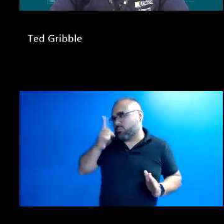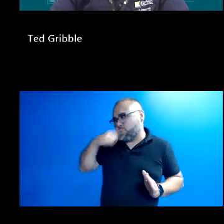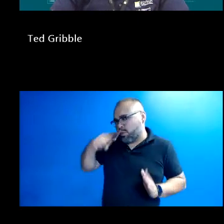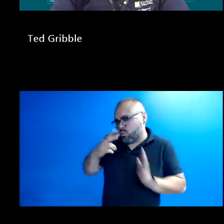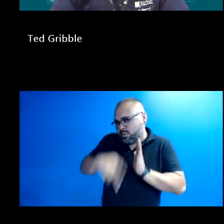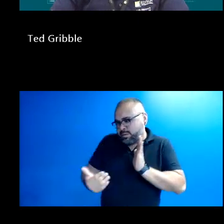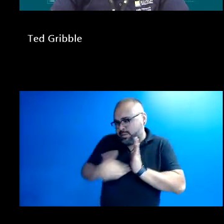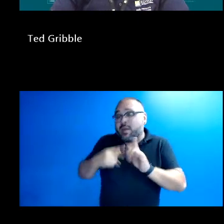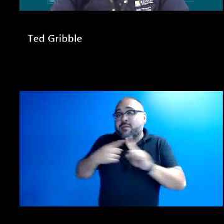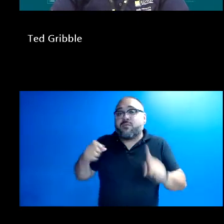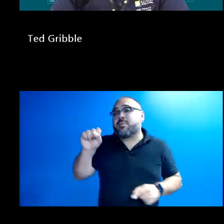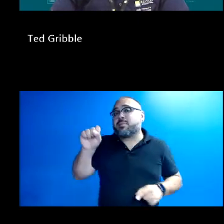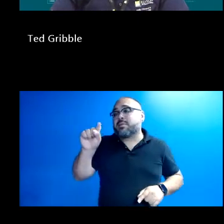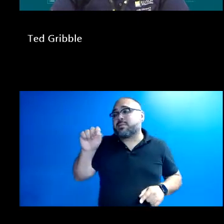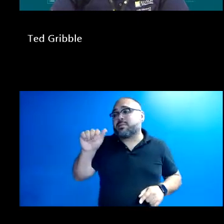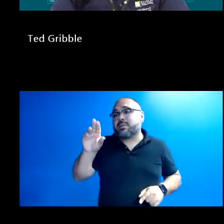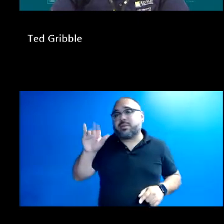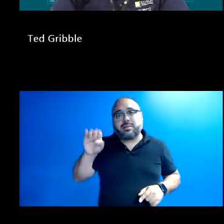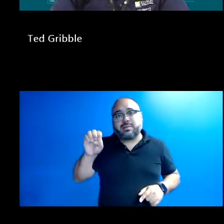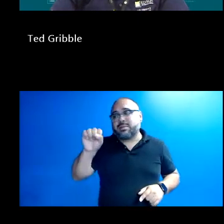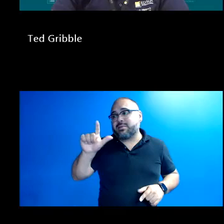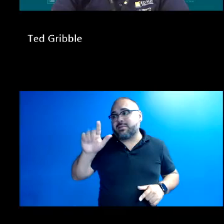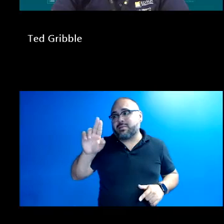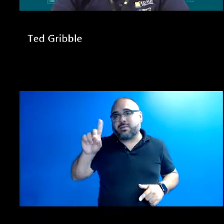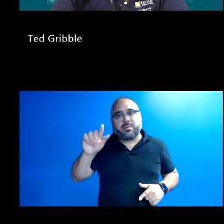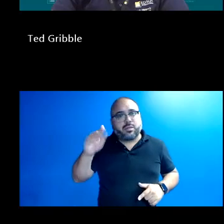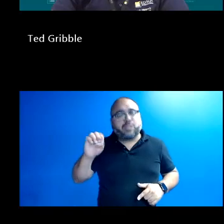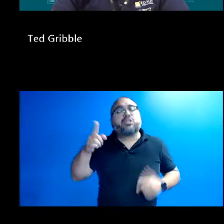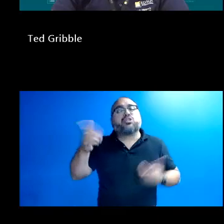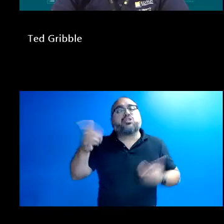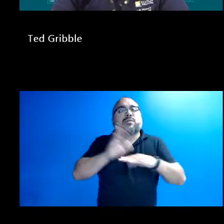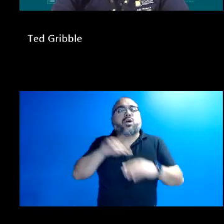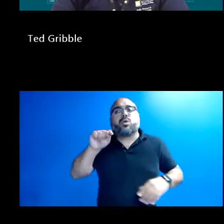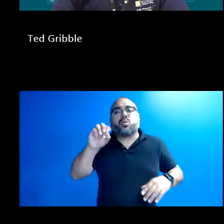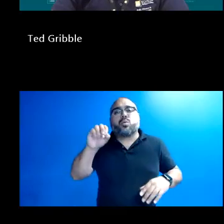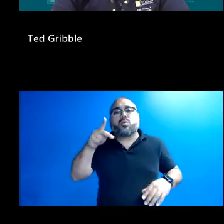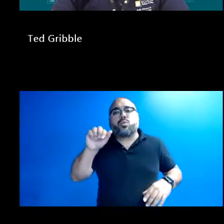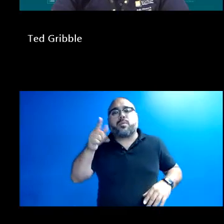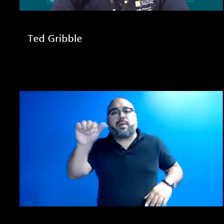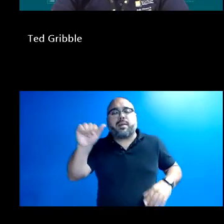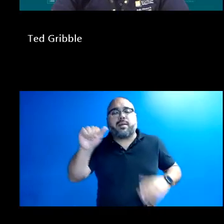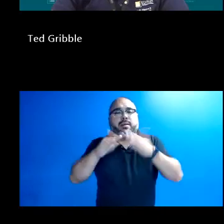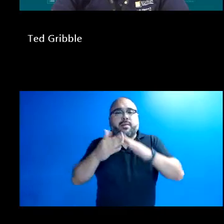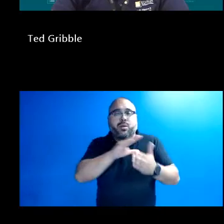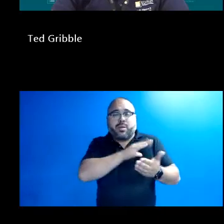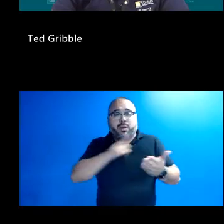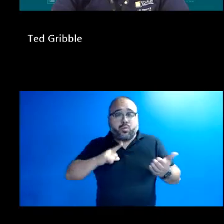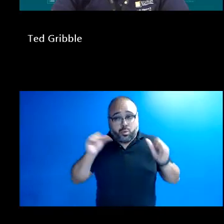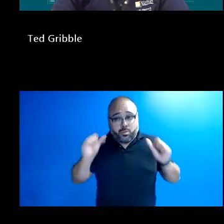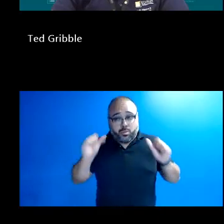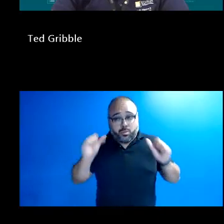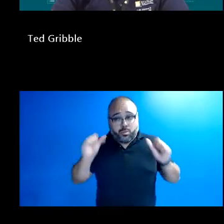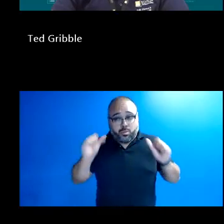It's from Stacy Sledge. I serve on the Topanga Town Council. Is there a way for SCE to put a resident or business